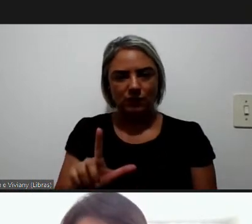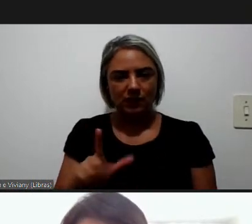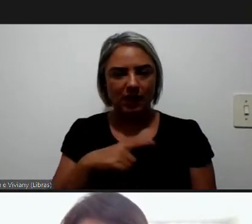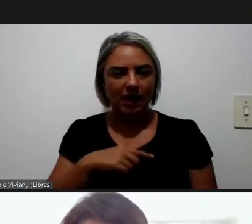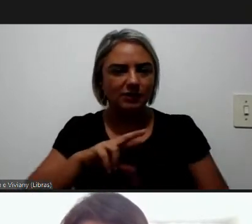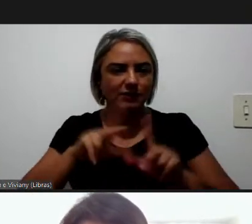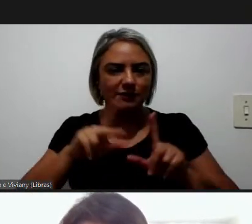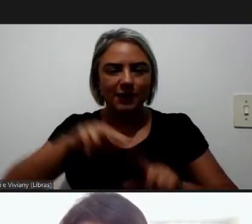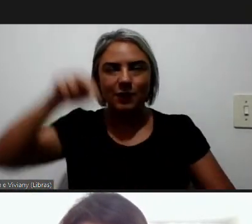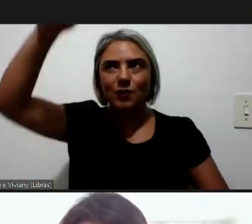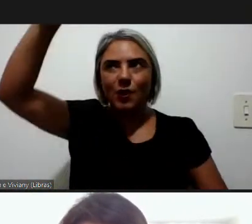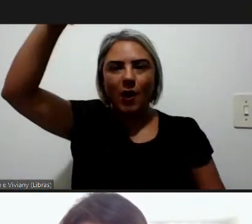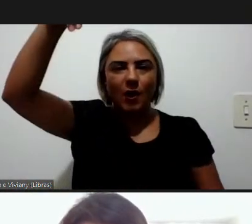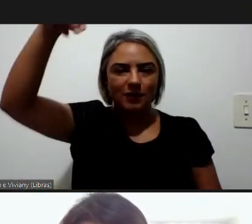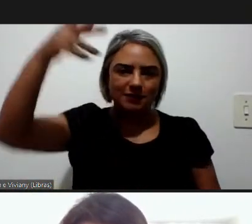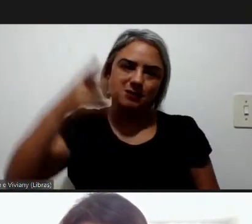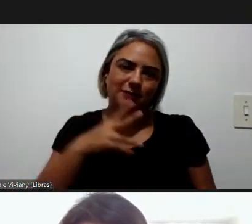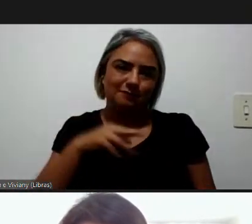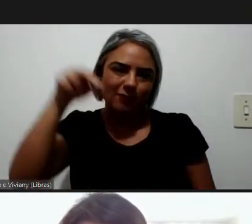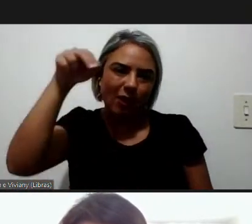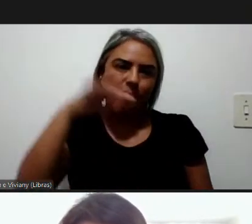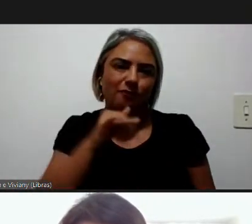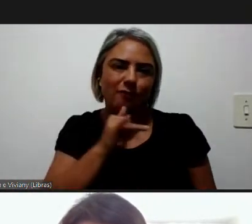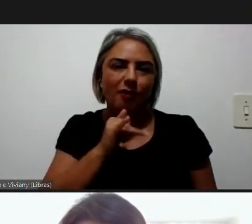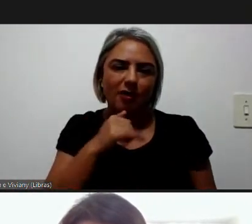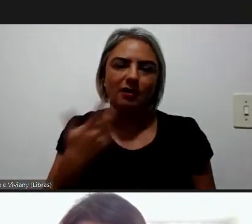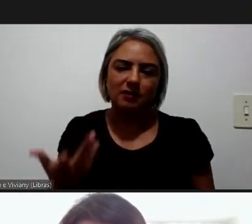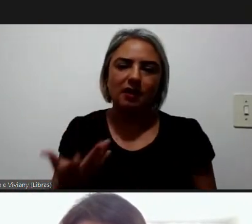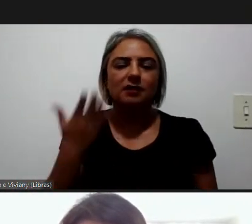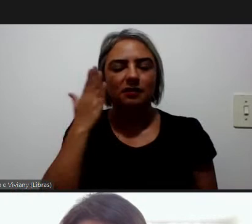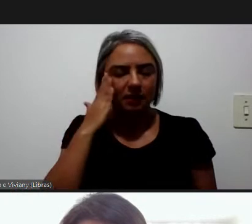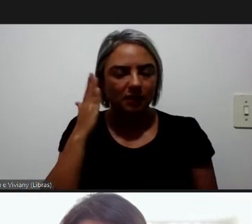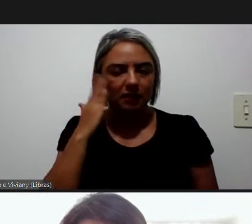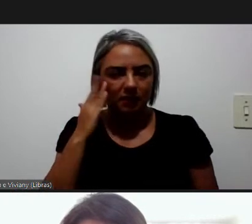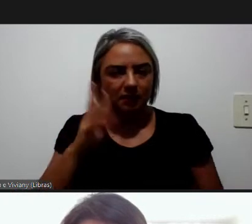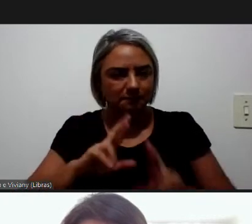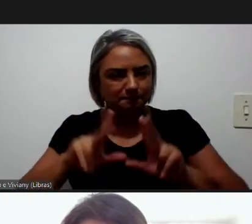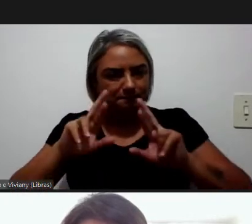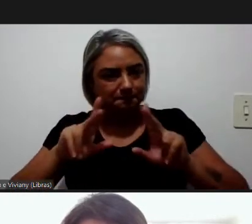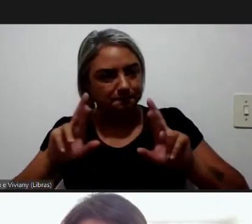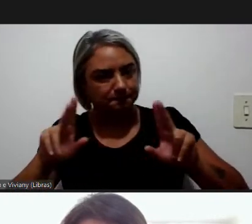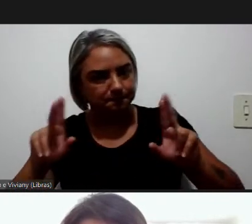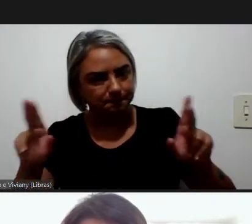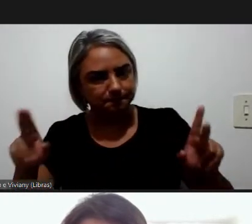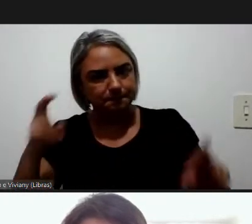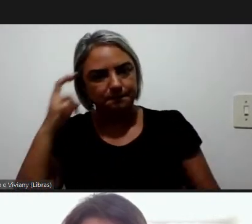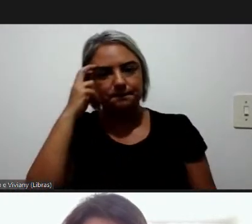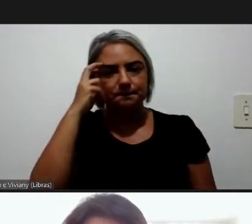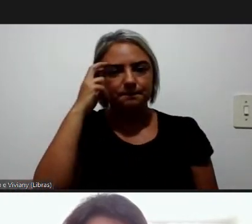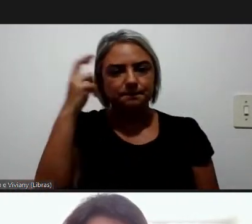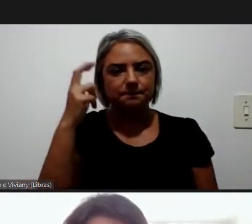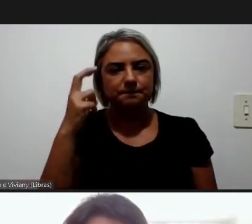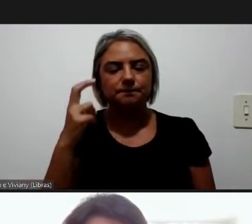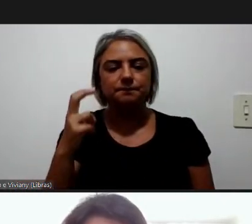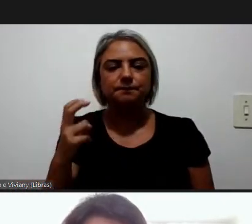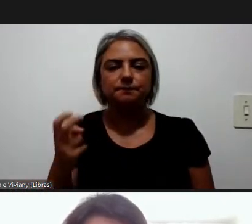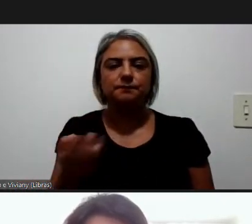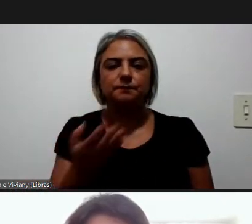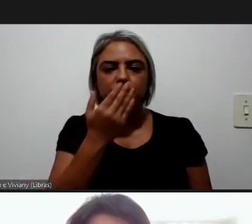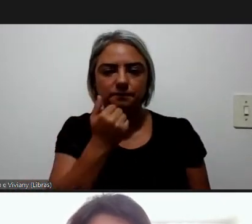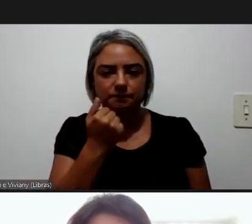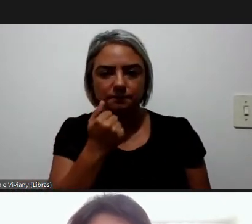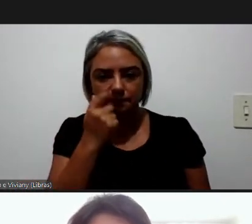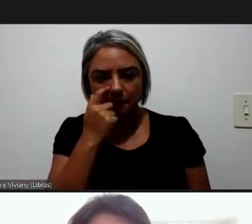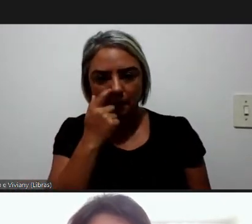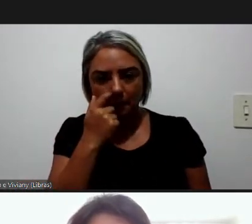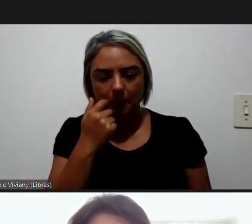Asian is very different from what you eat in the North region. So you need to consider this, the issue, the cultural issue,